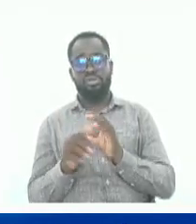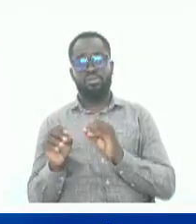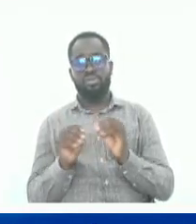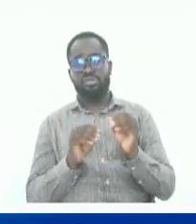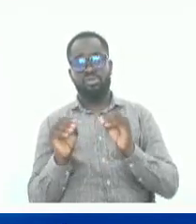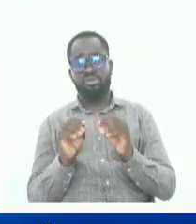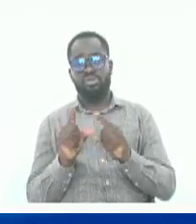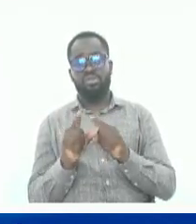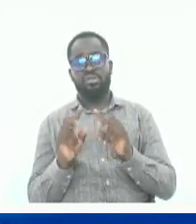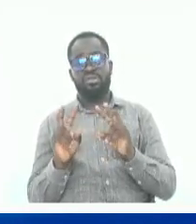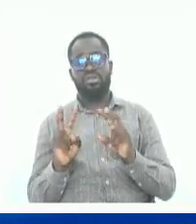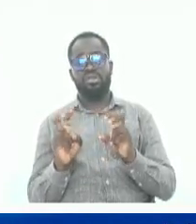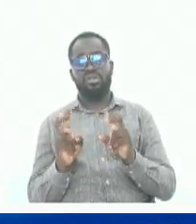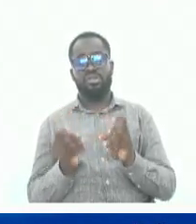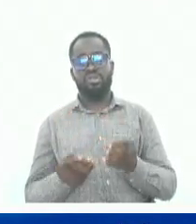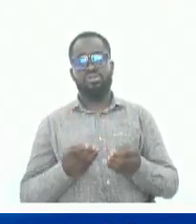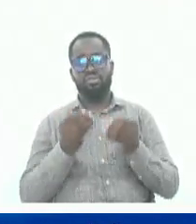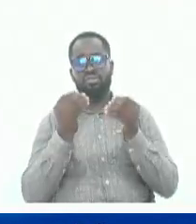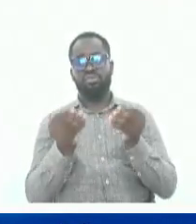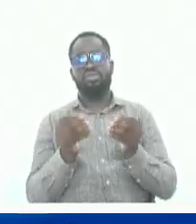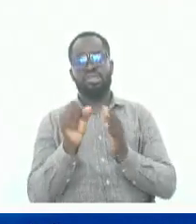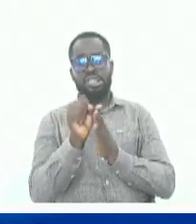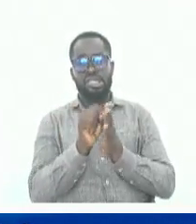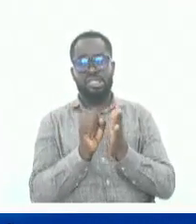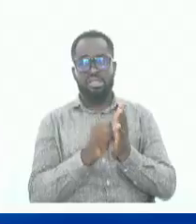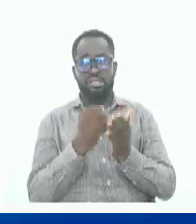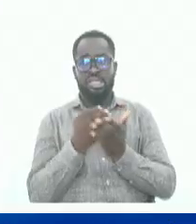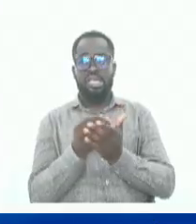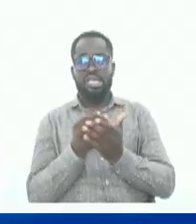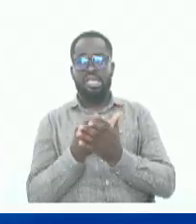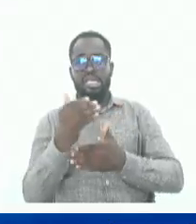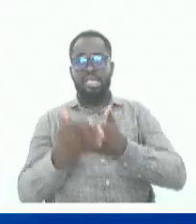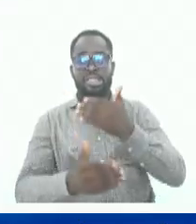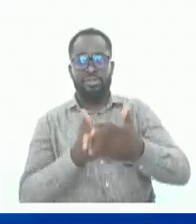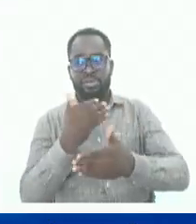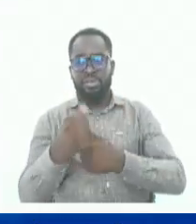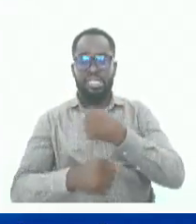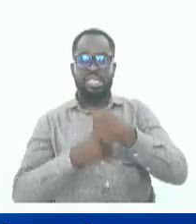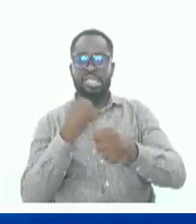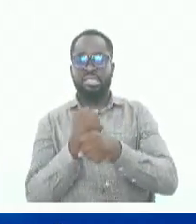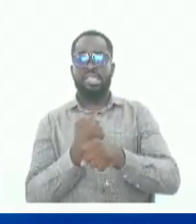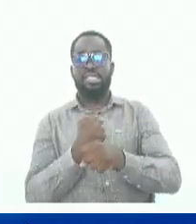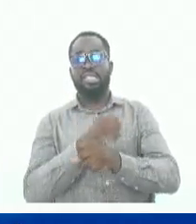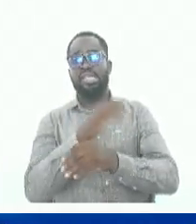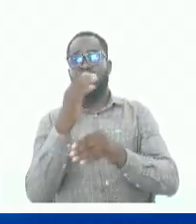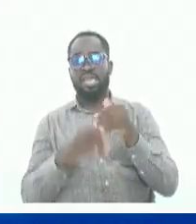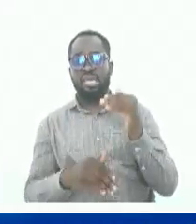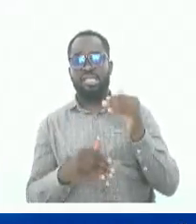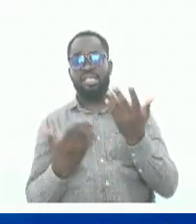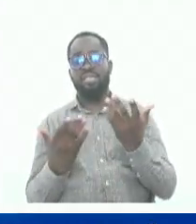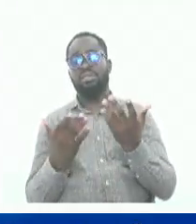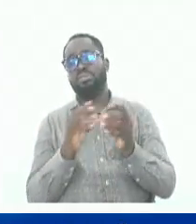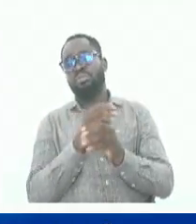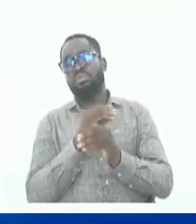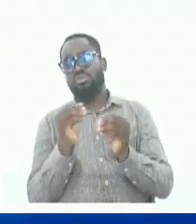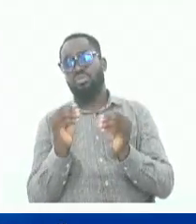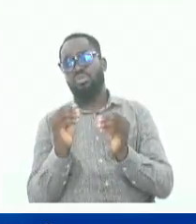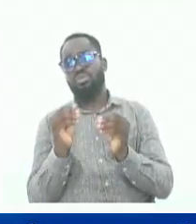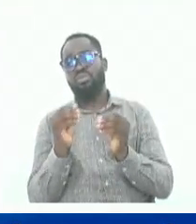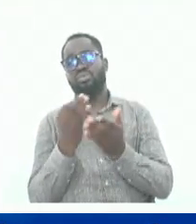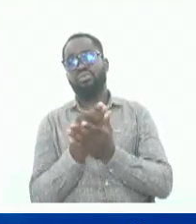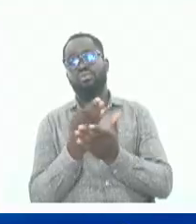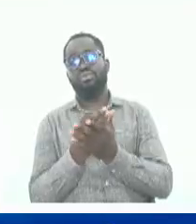movement in issued units, statements of cash flow for the year then ended, and the notes to the financial